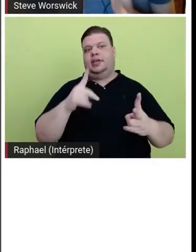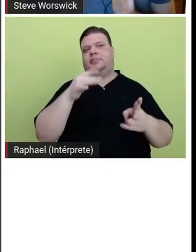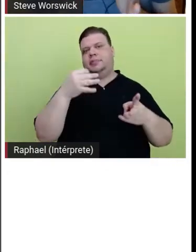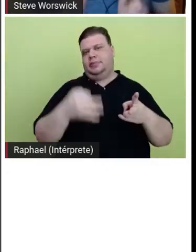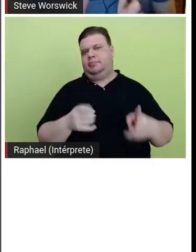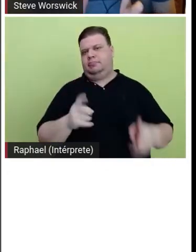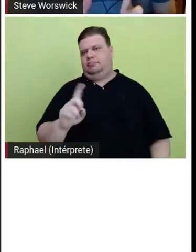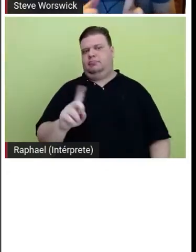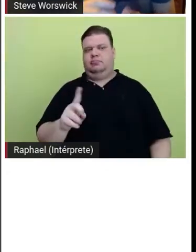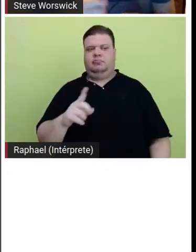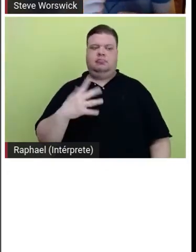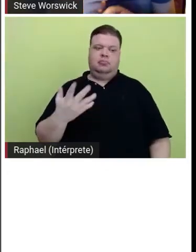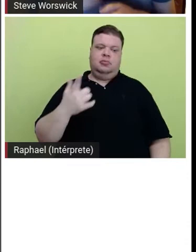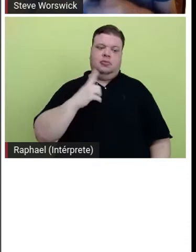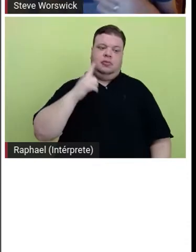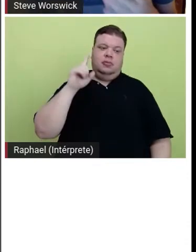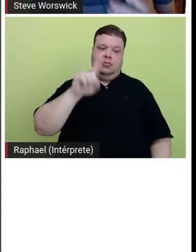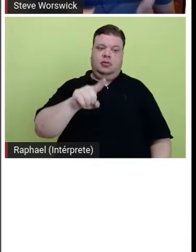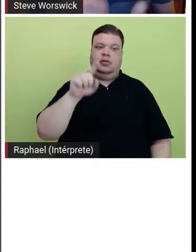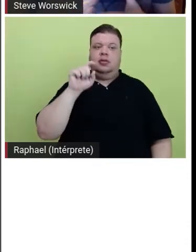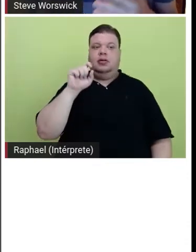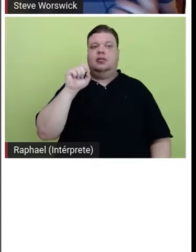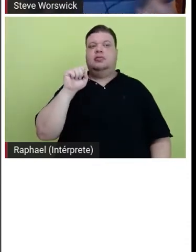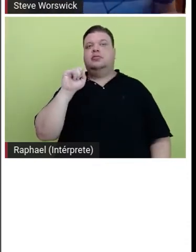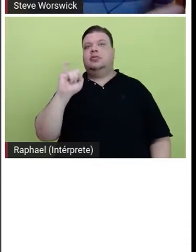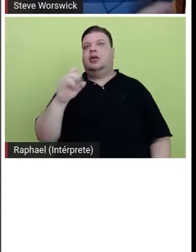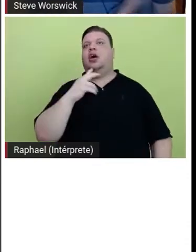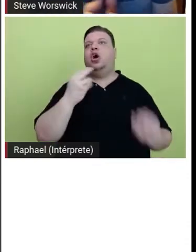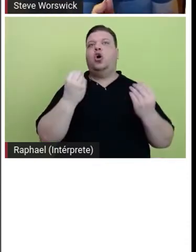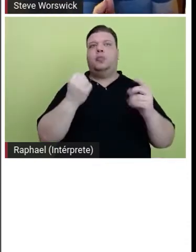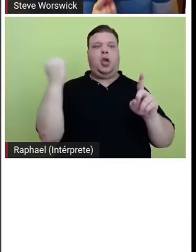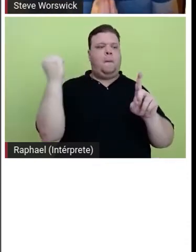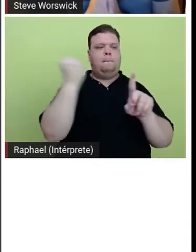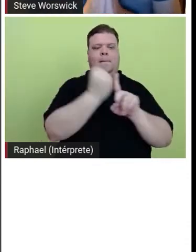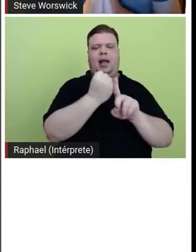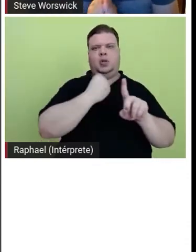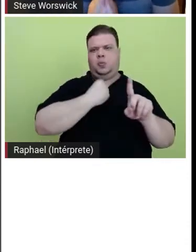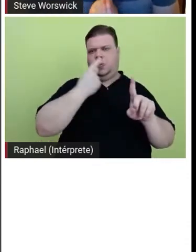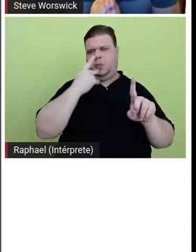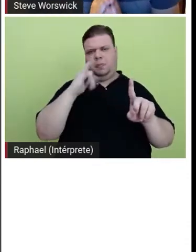these things are great at like creating articles and things like that. But